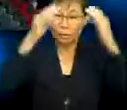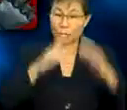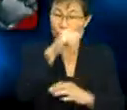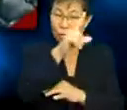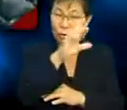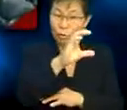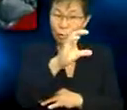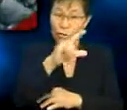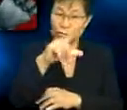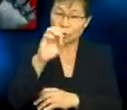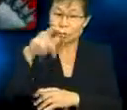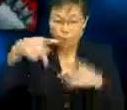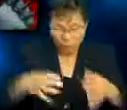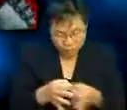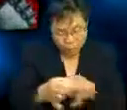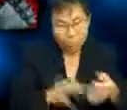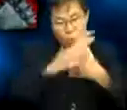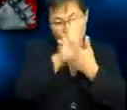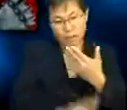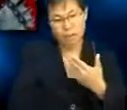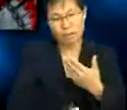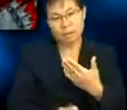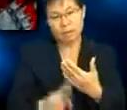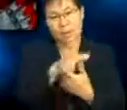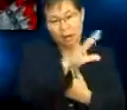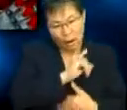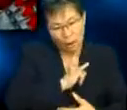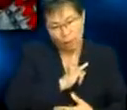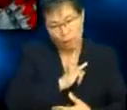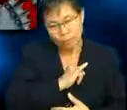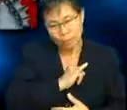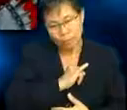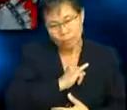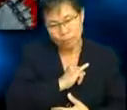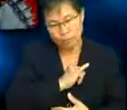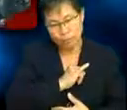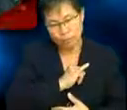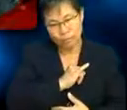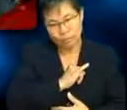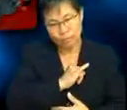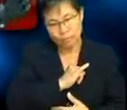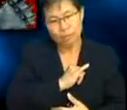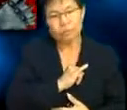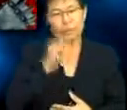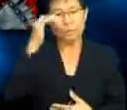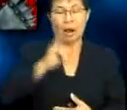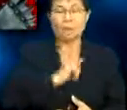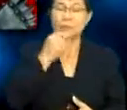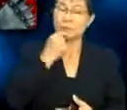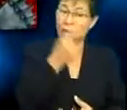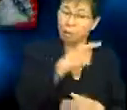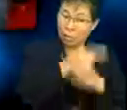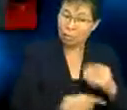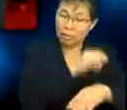Since know-it-all Professor Gloop has explained blood and its properties, I, know-it-all and more